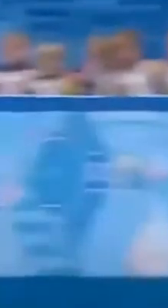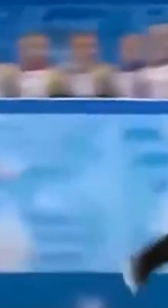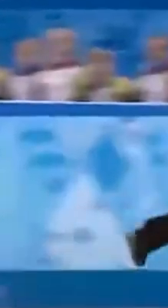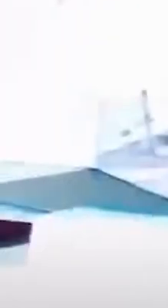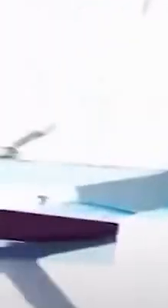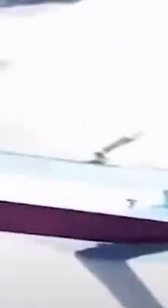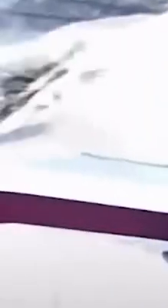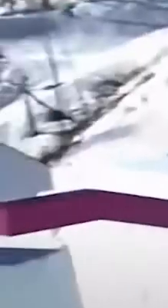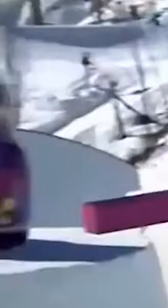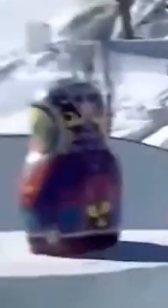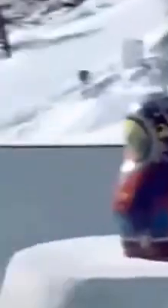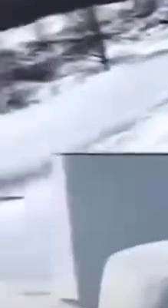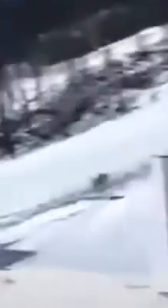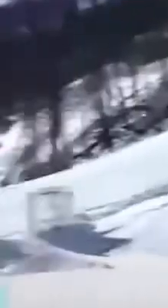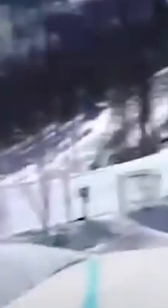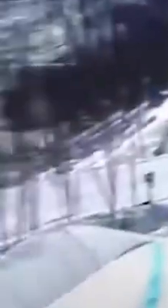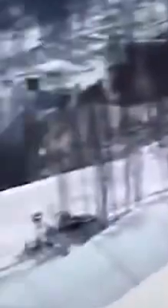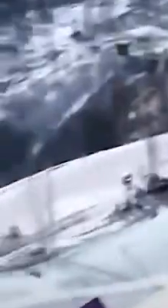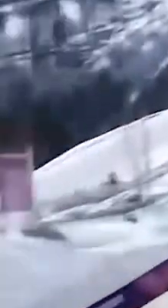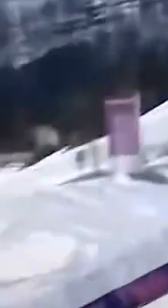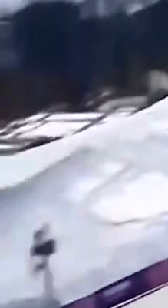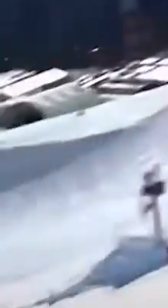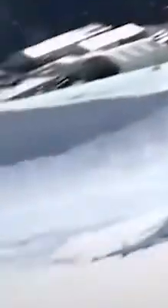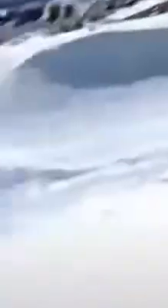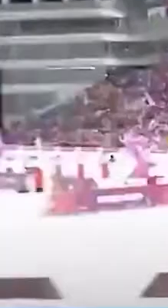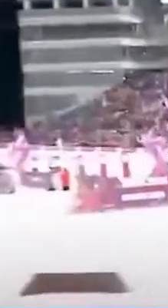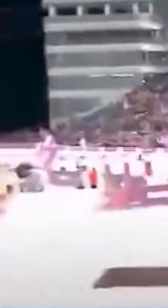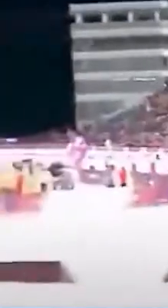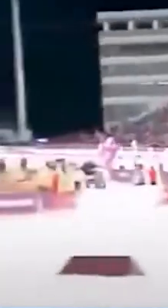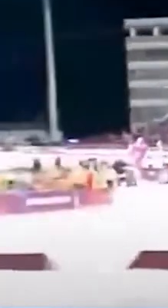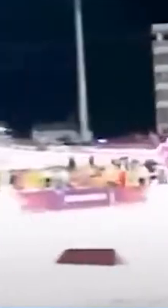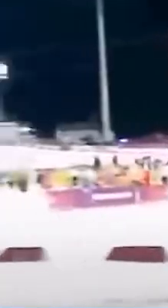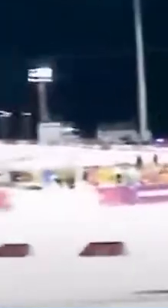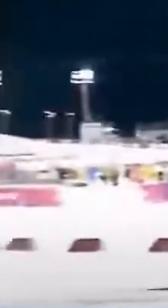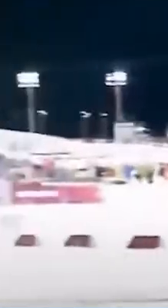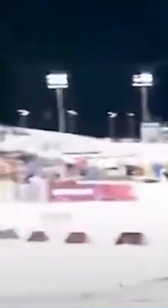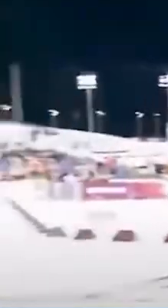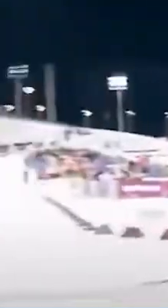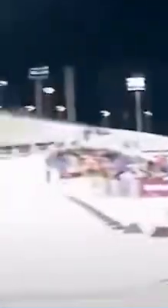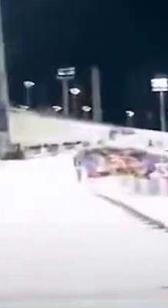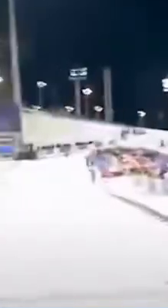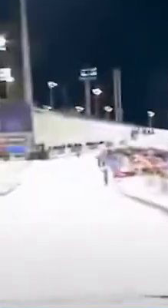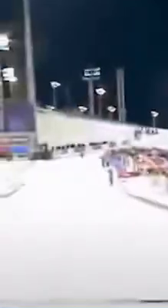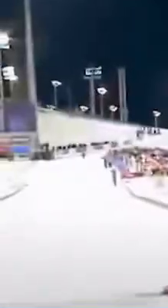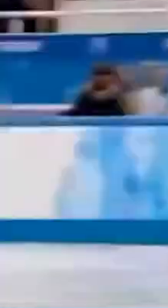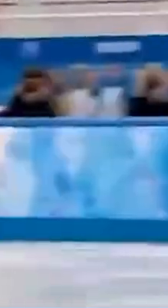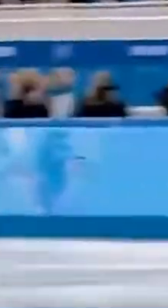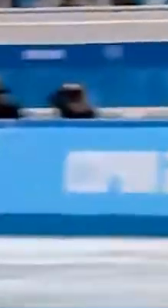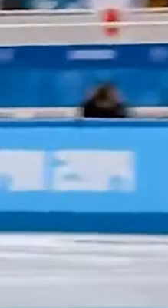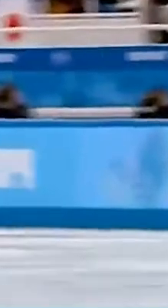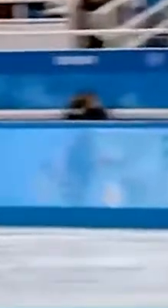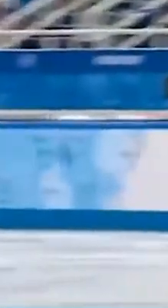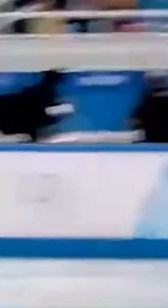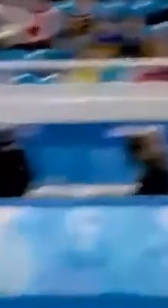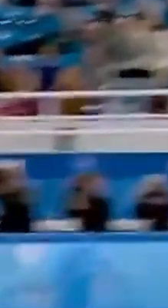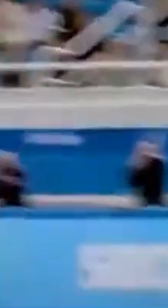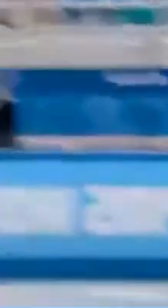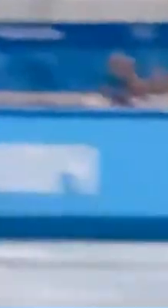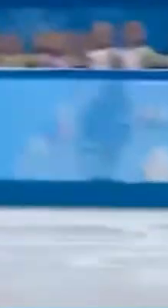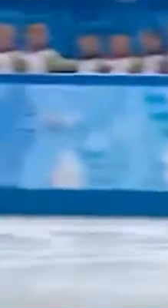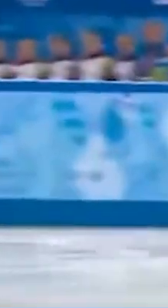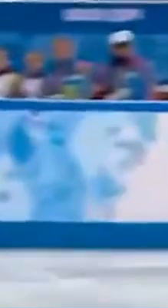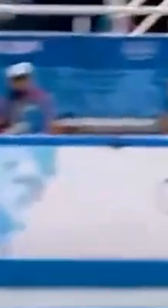a shopmyexchange.com account, create one and you'll be good to go. This access is complements of Comcast NBC Universal